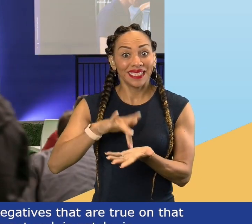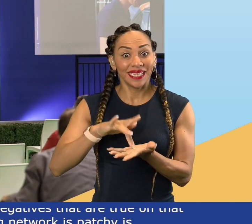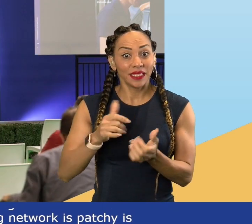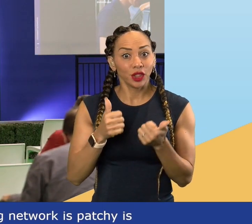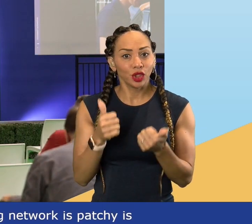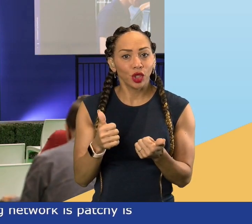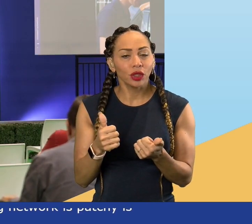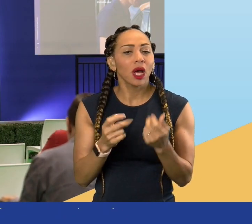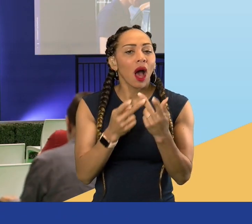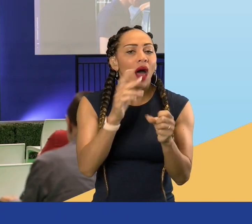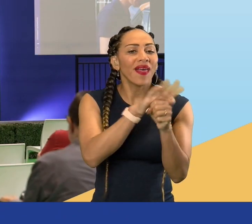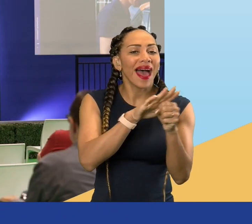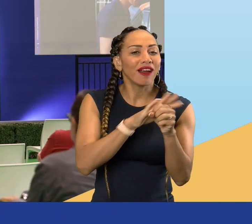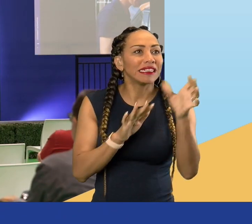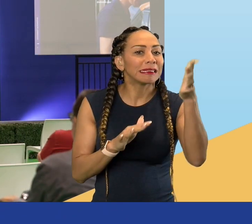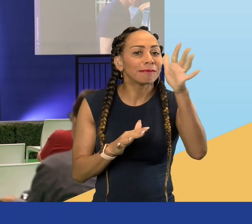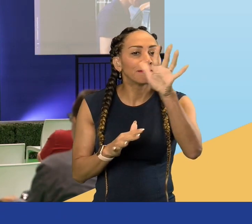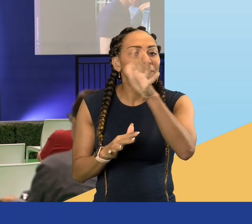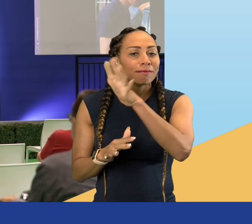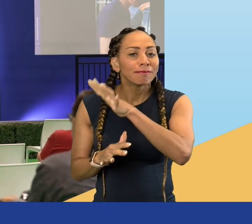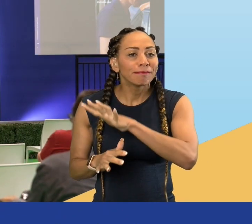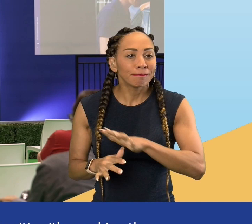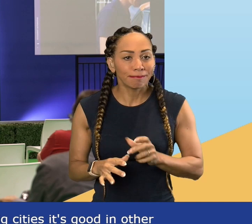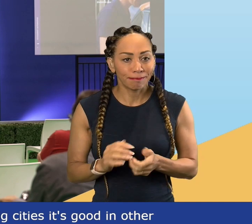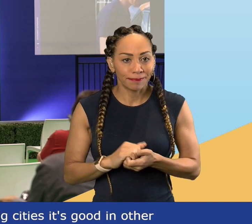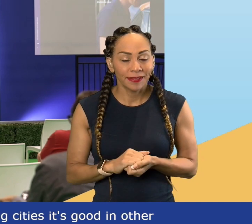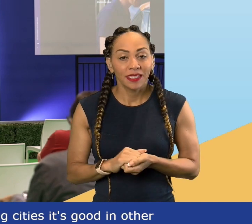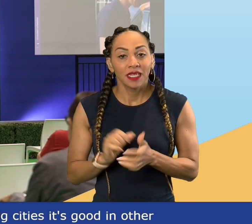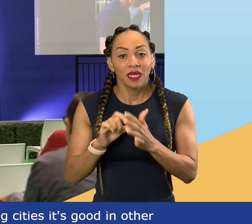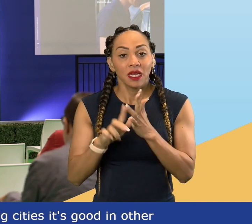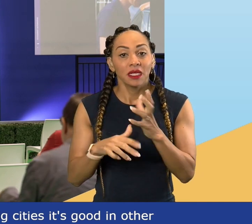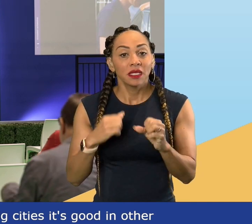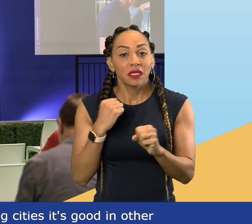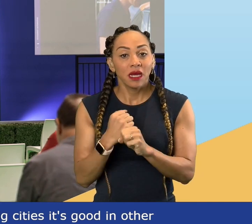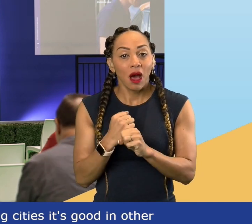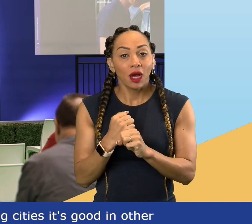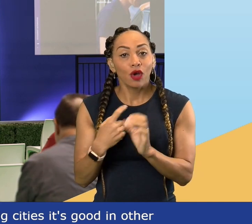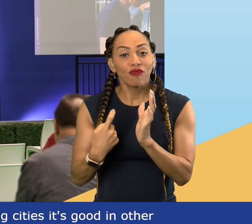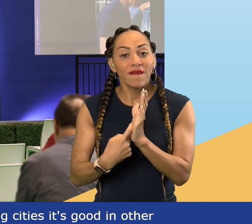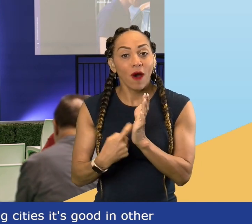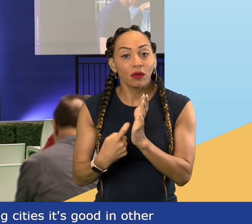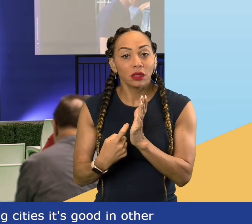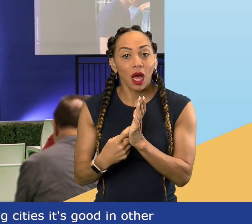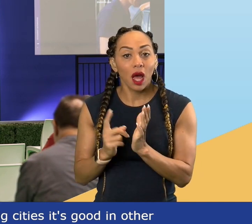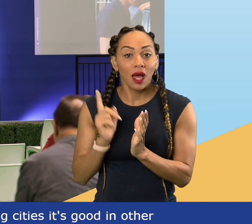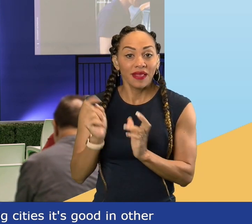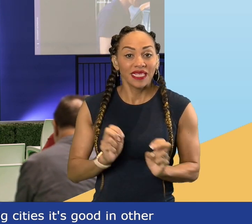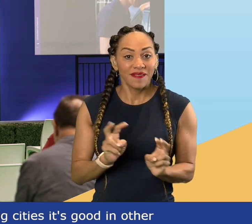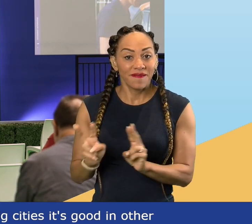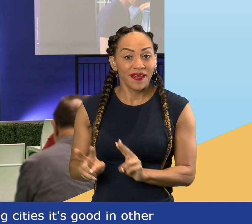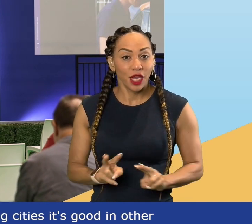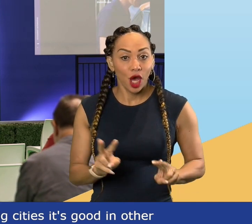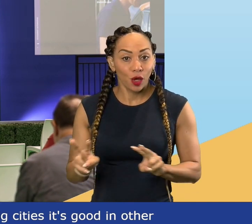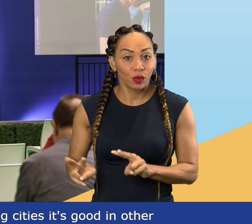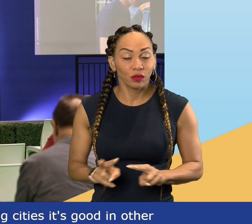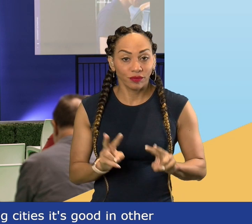good. And here's an example. Here's What Car's header video, Doug Revolta, trying to charge an electric car. And this was not set up for this purpose. It was a road trip video